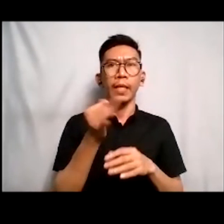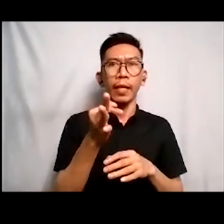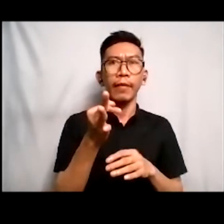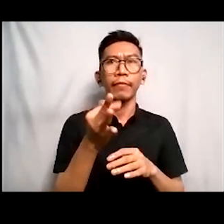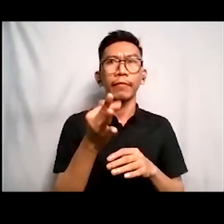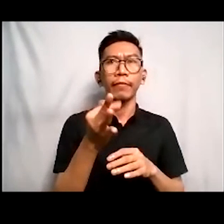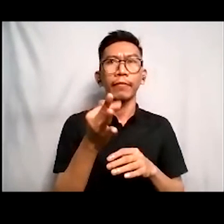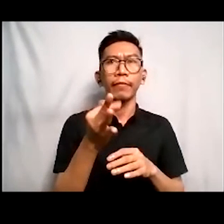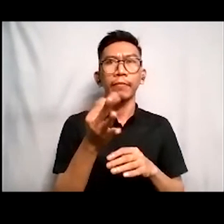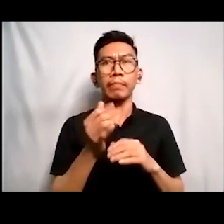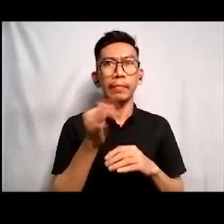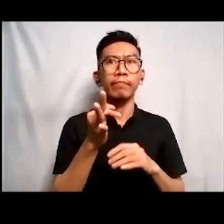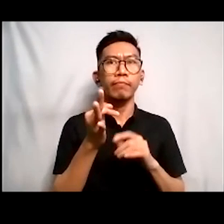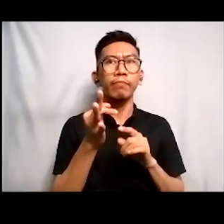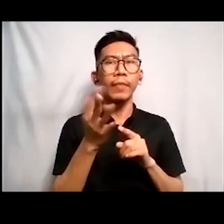you have